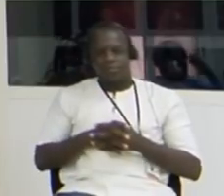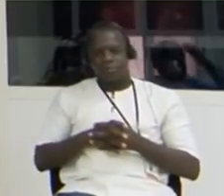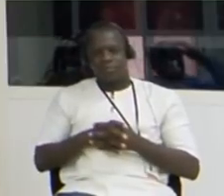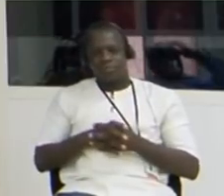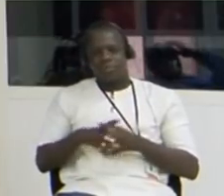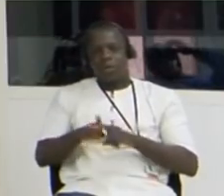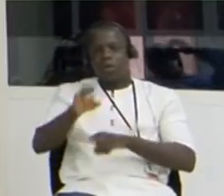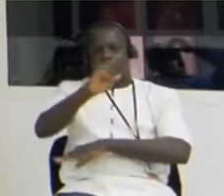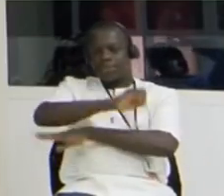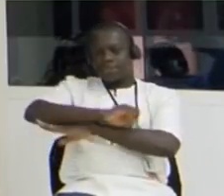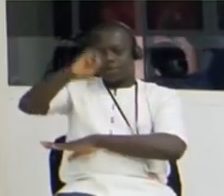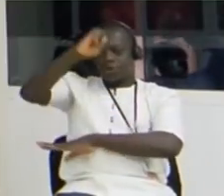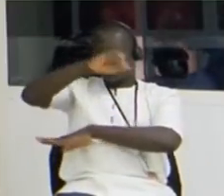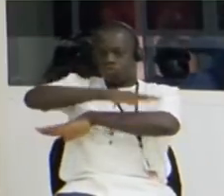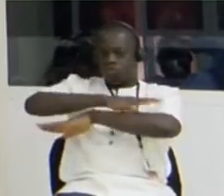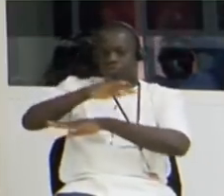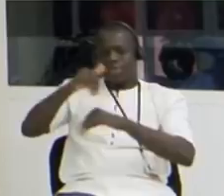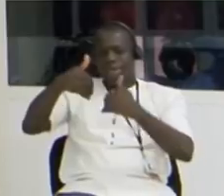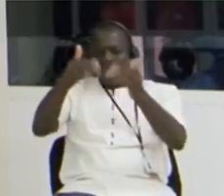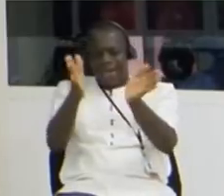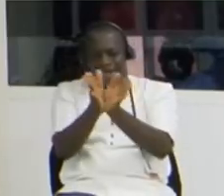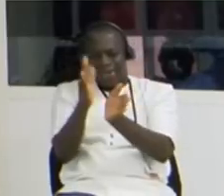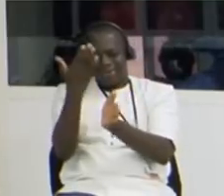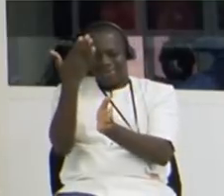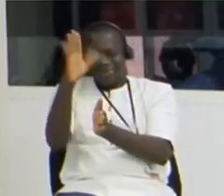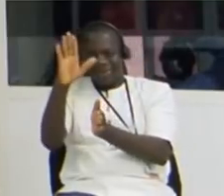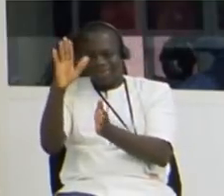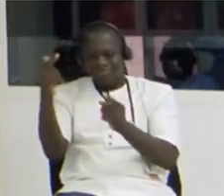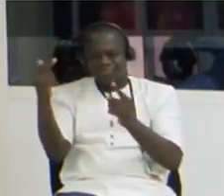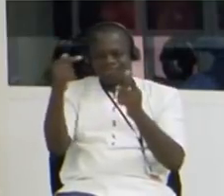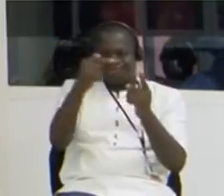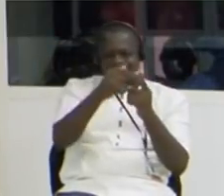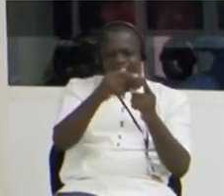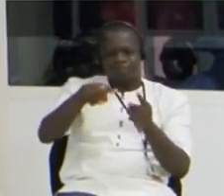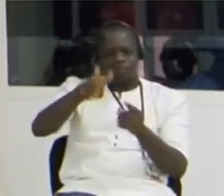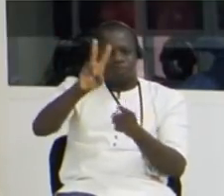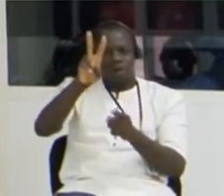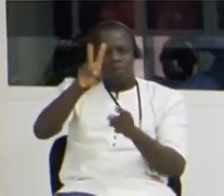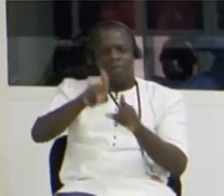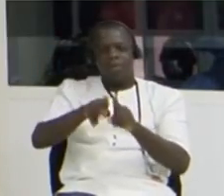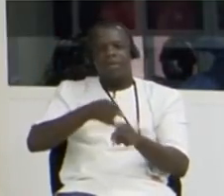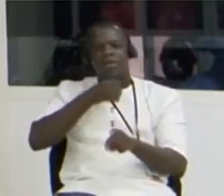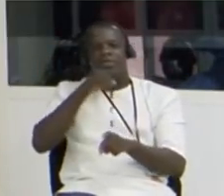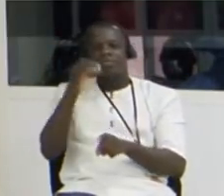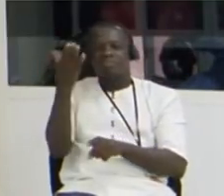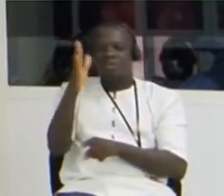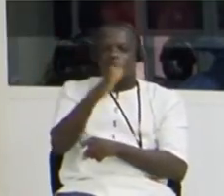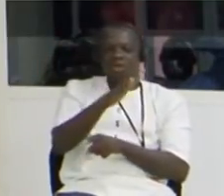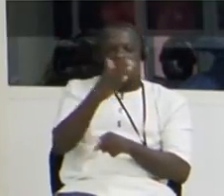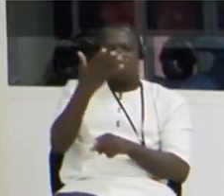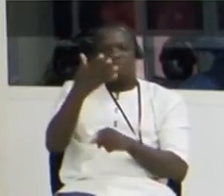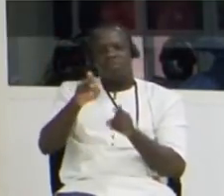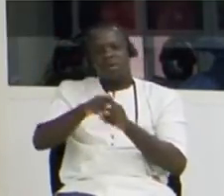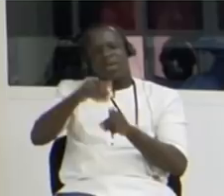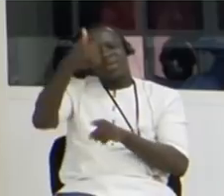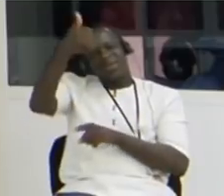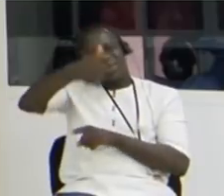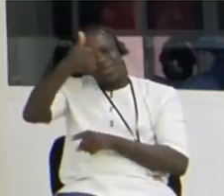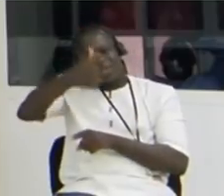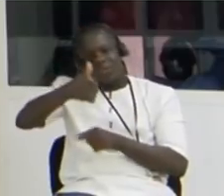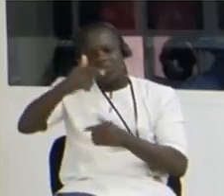Senior secondary school is grade 10 to grade 12. So the age range may range from 16 to 18